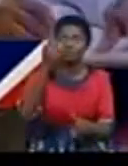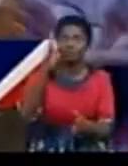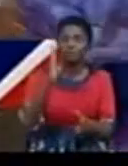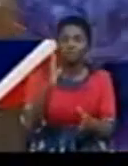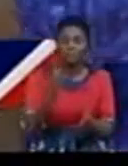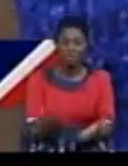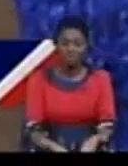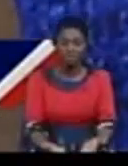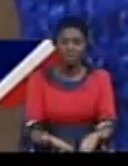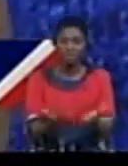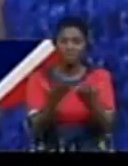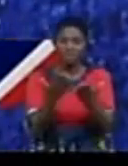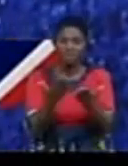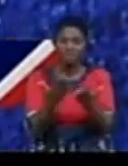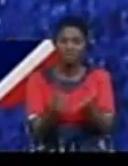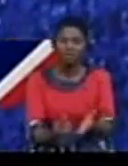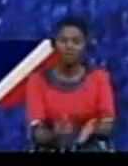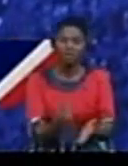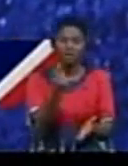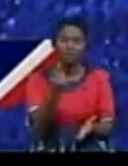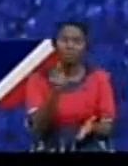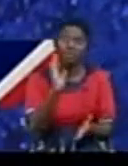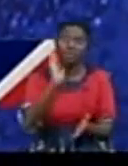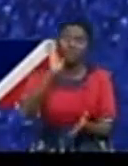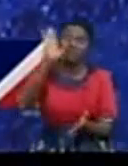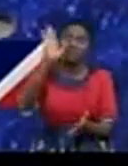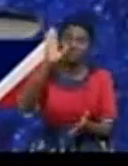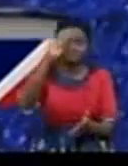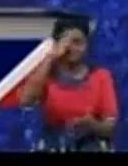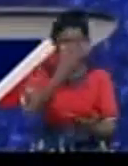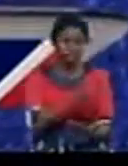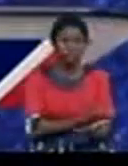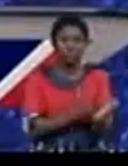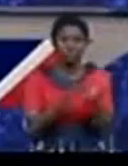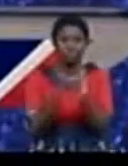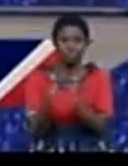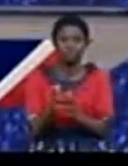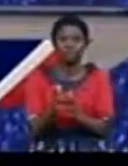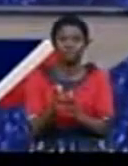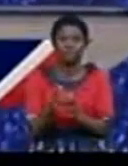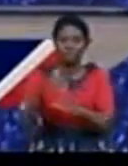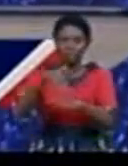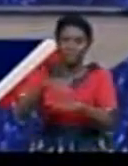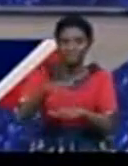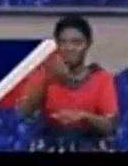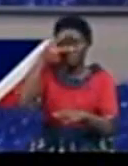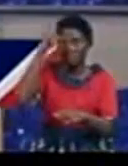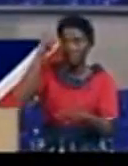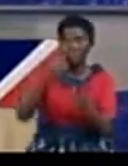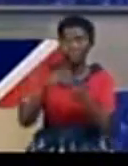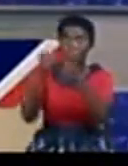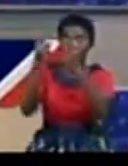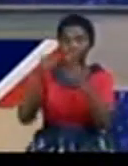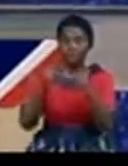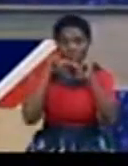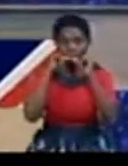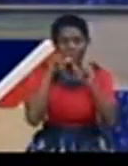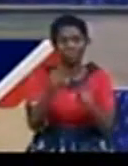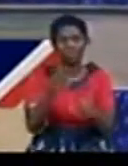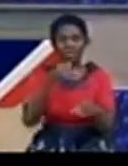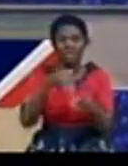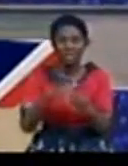Jesus, that's the name Jesus, sent him to bless you in turning